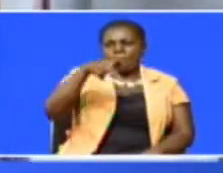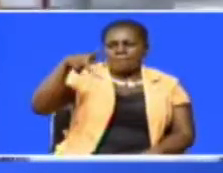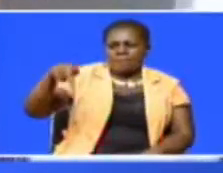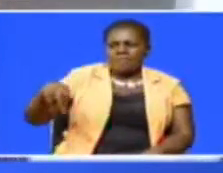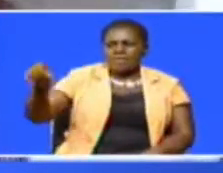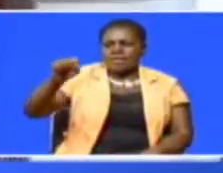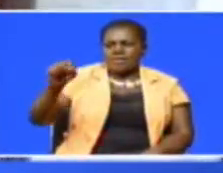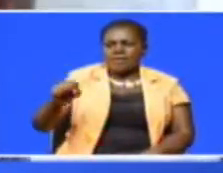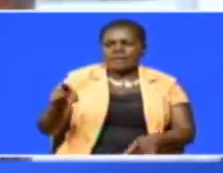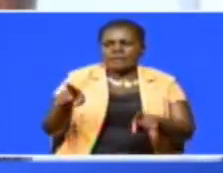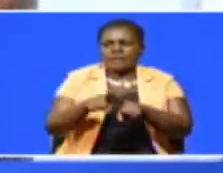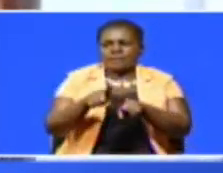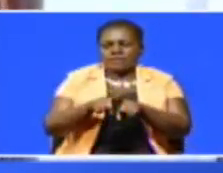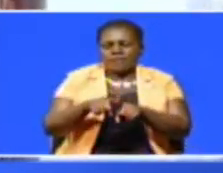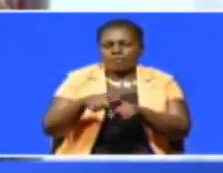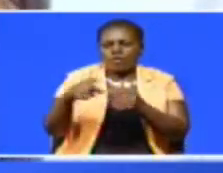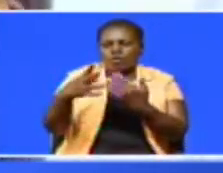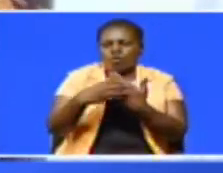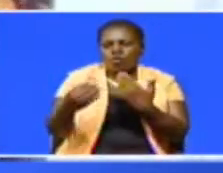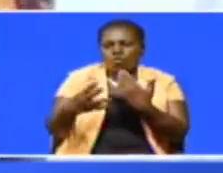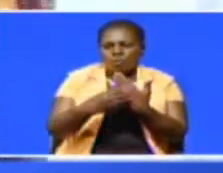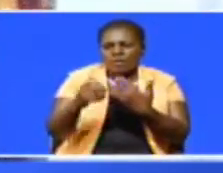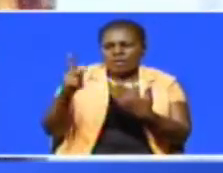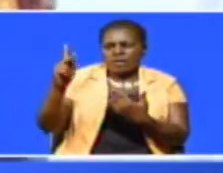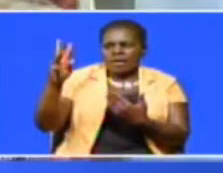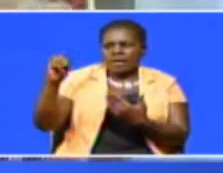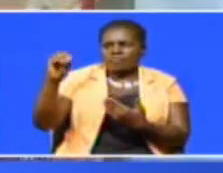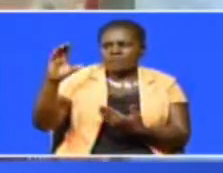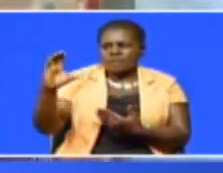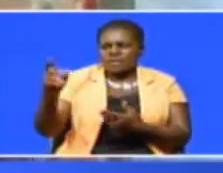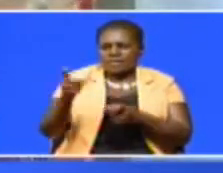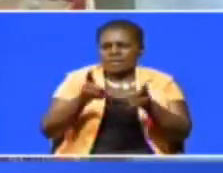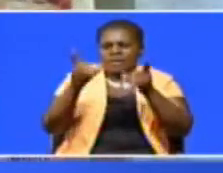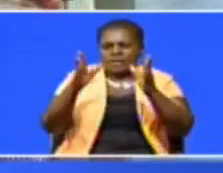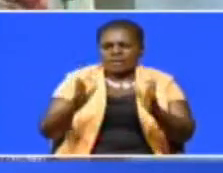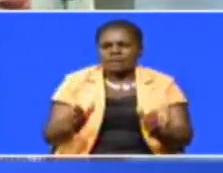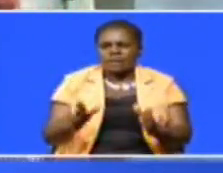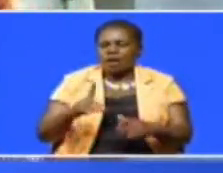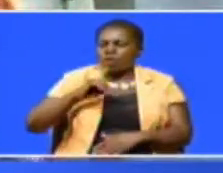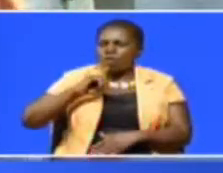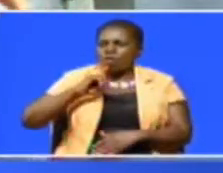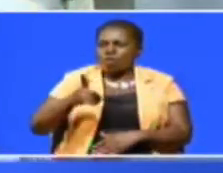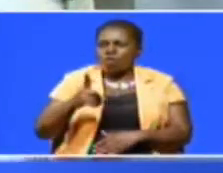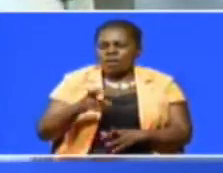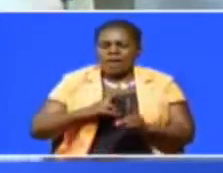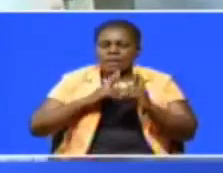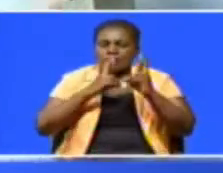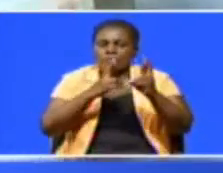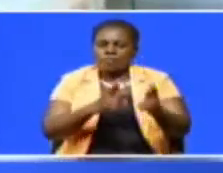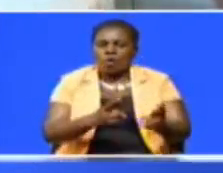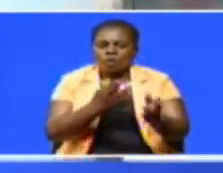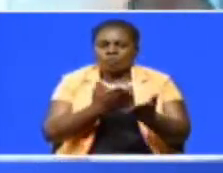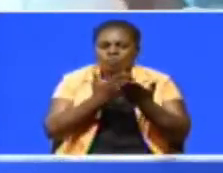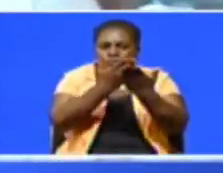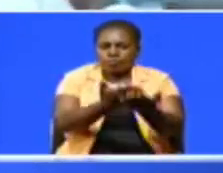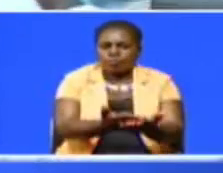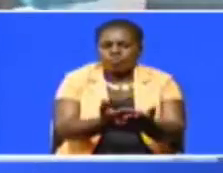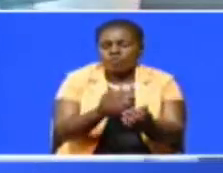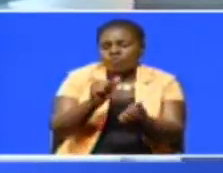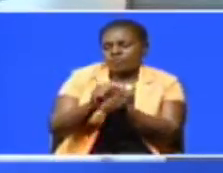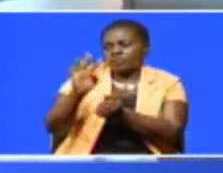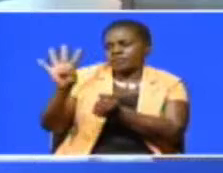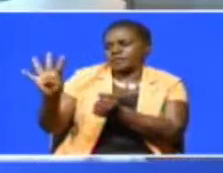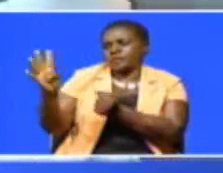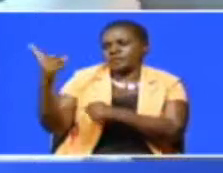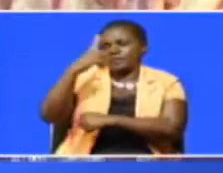also copied to KMC Managing Commissioner James Ole Seriani, directing him to submit a report in 14 days.